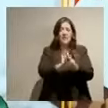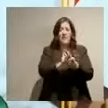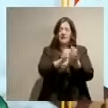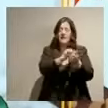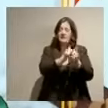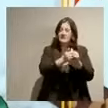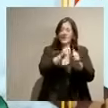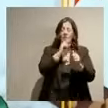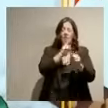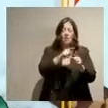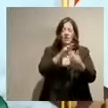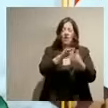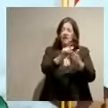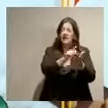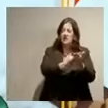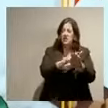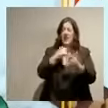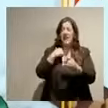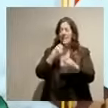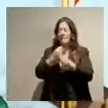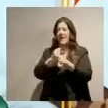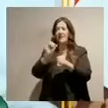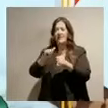executive order.